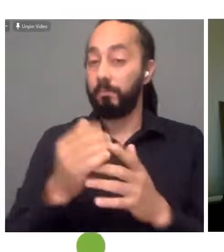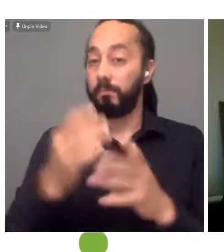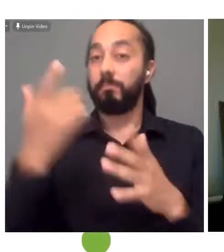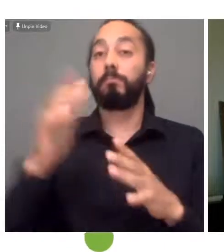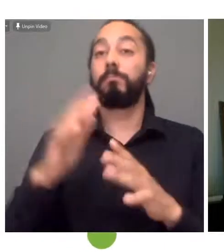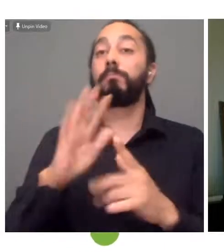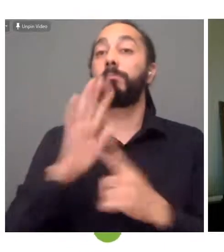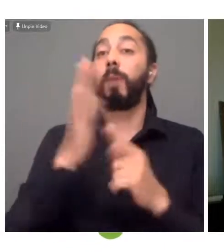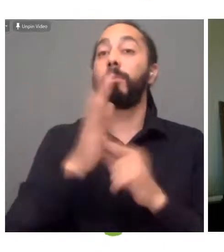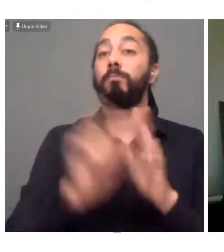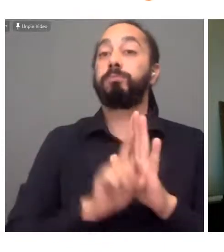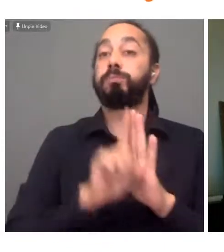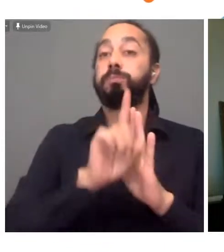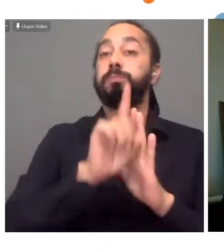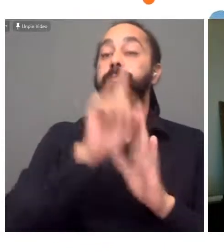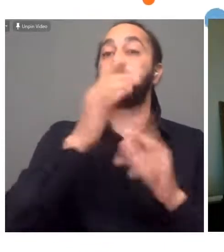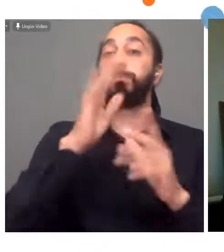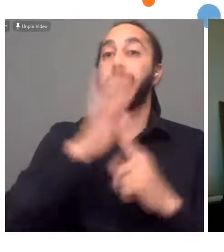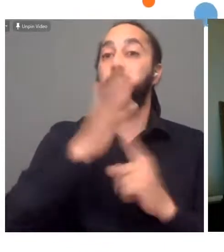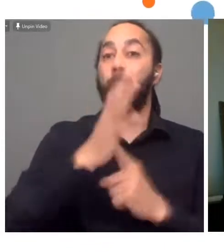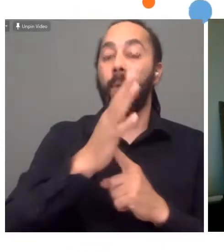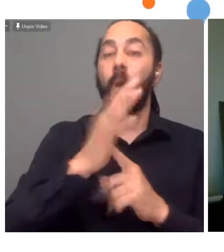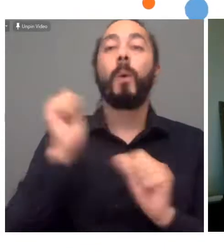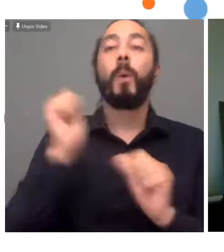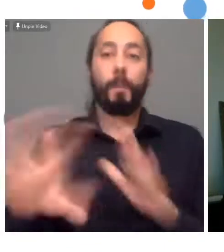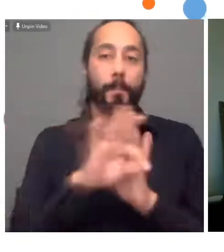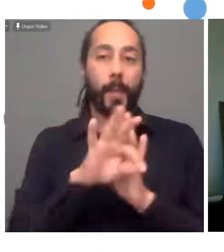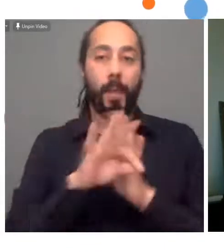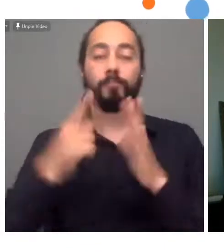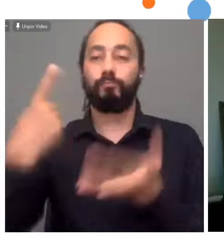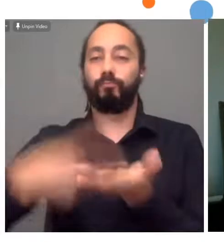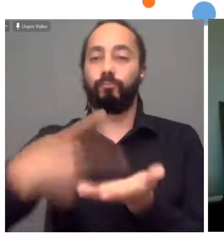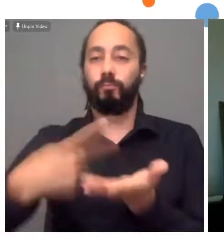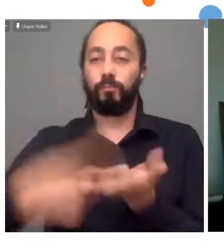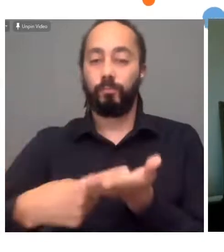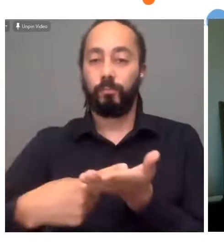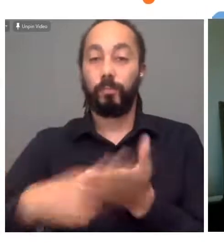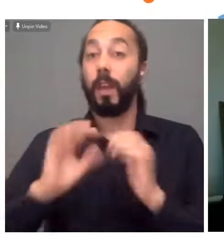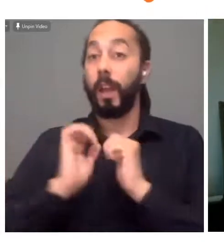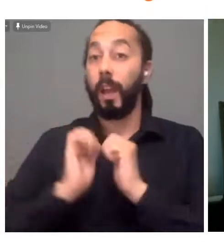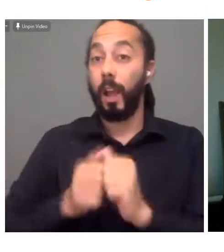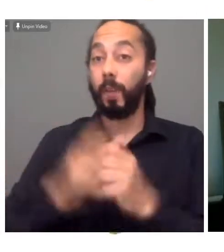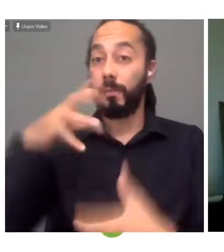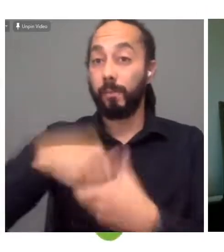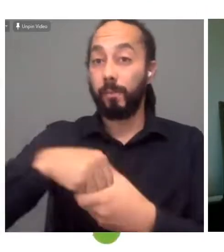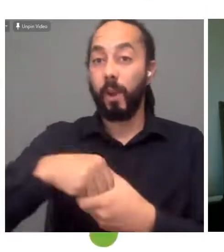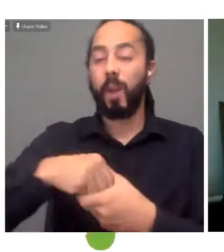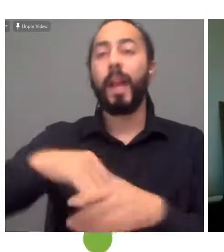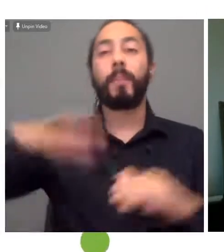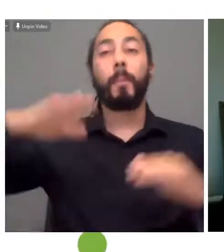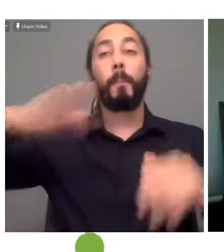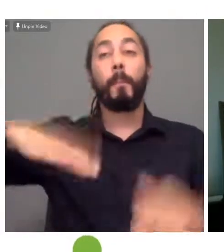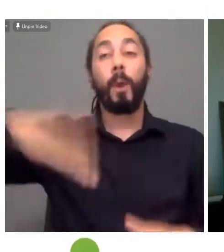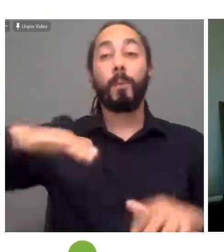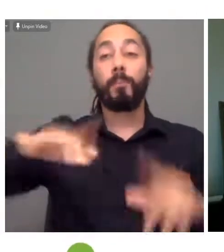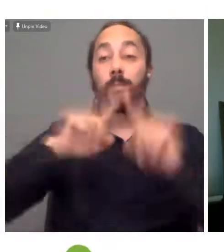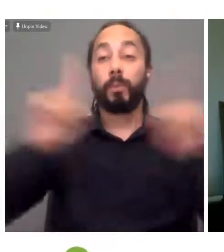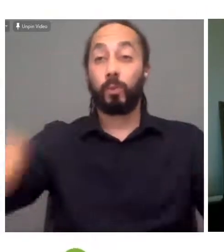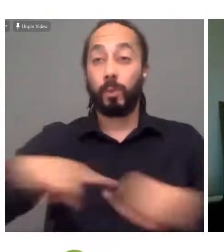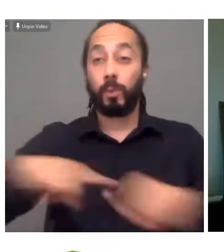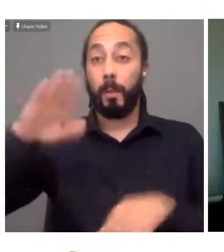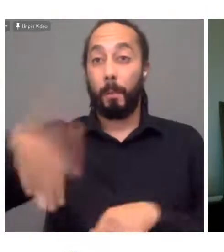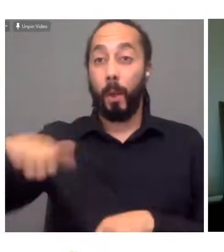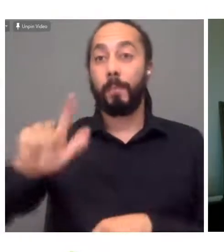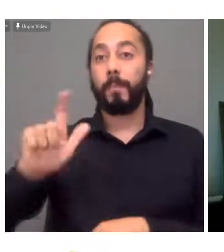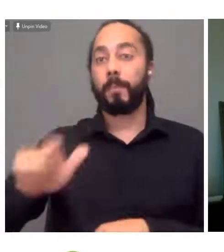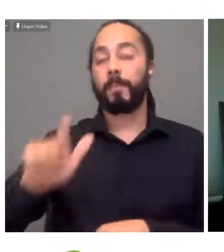your questions at the Q&A button that you see right on your screen below. So not the chat function where everyone's saying hello,